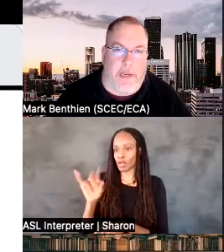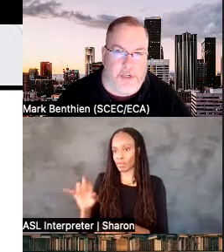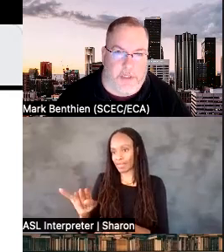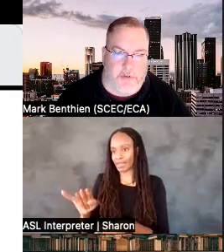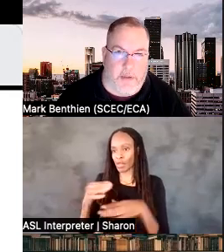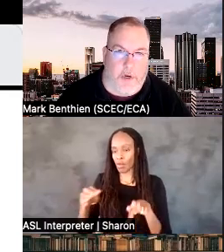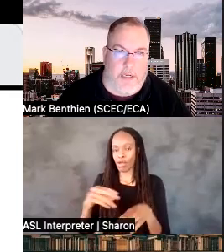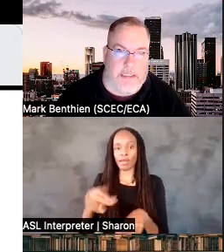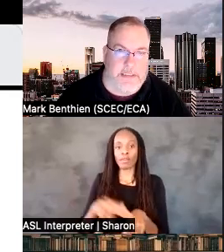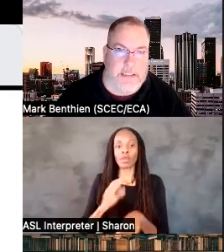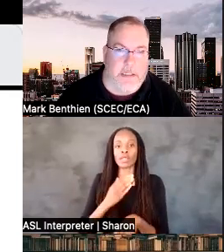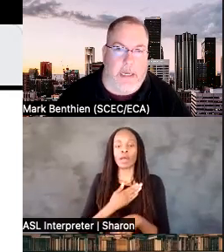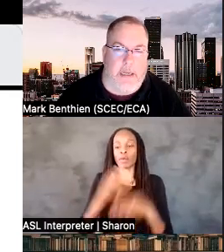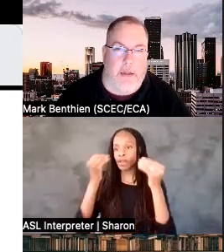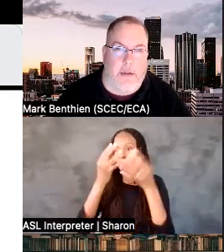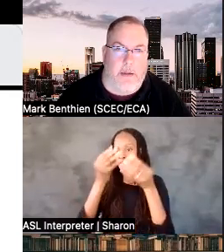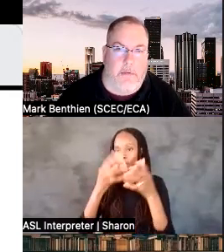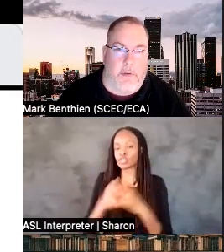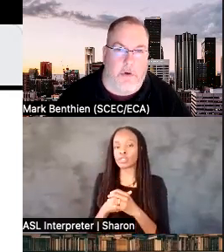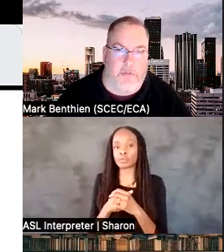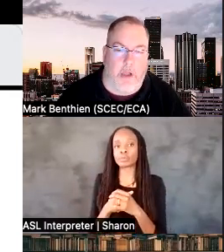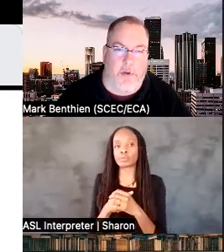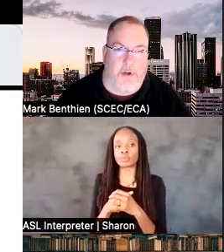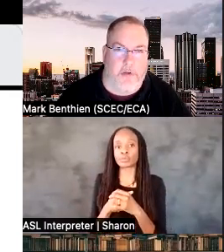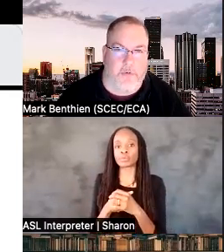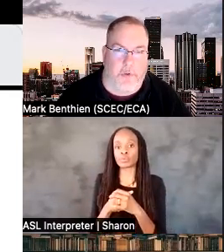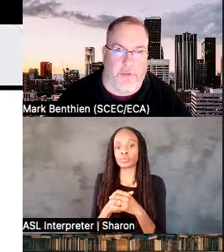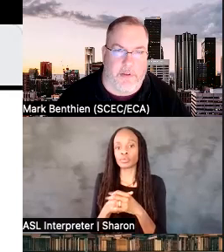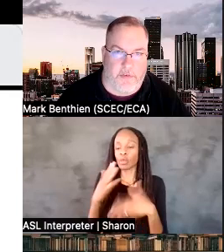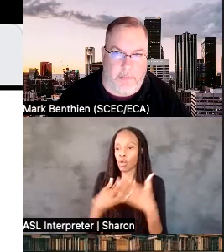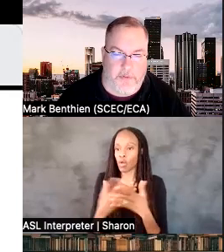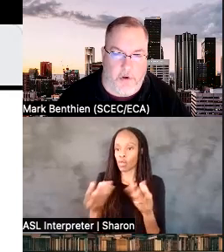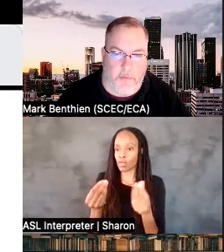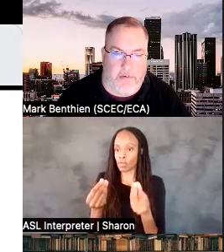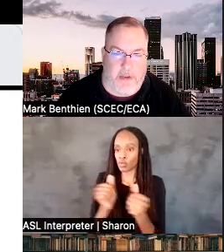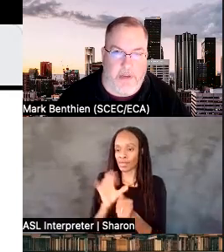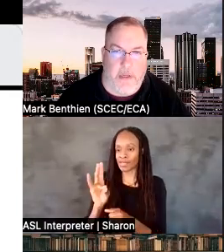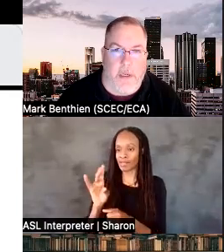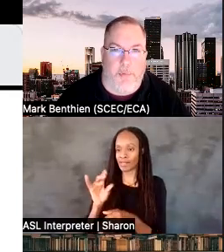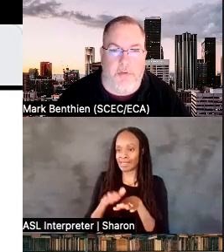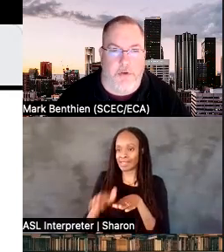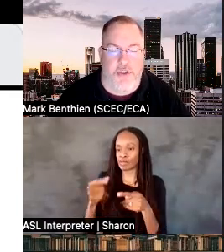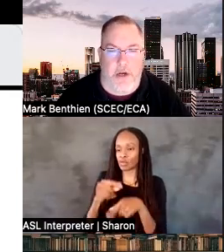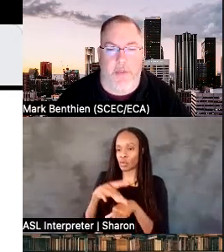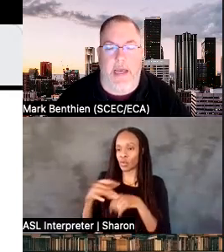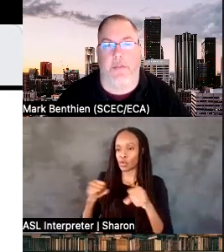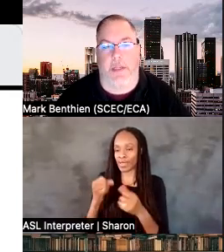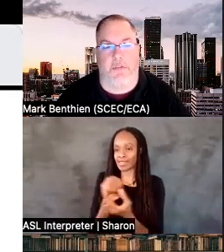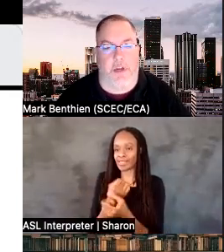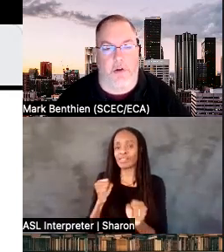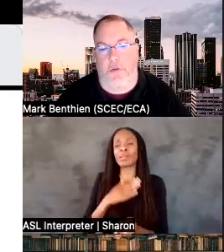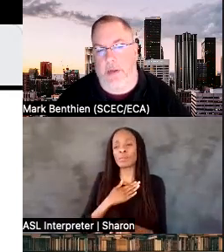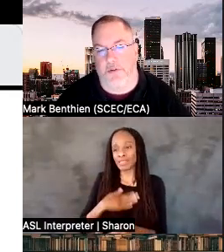our information is organized across all our materials with the 7 steps to earthquake safety. Please do share that,